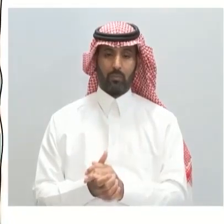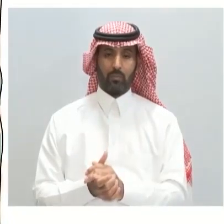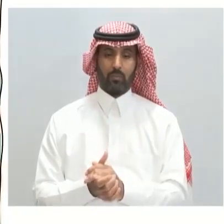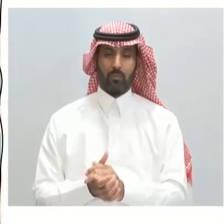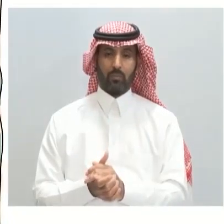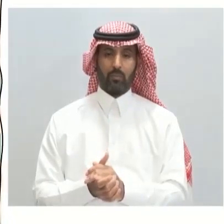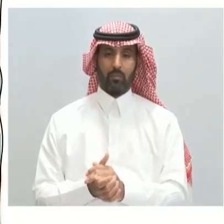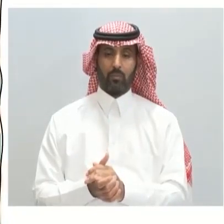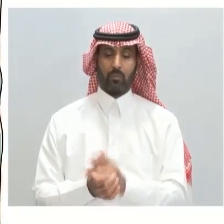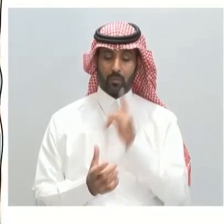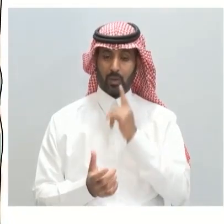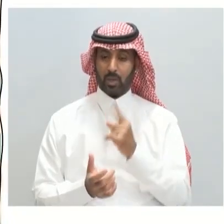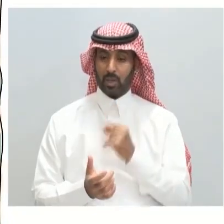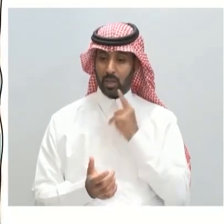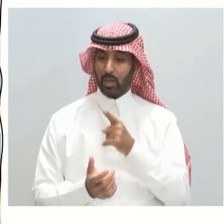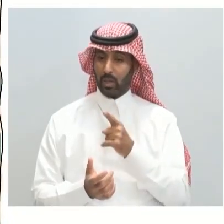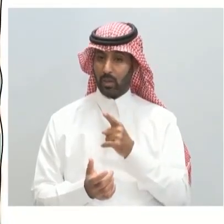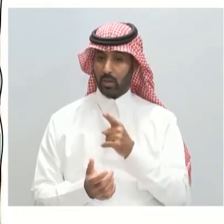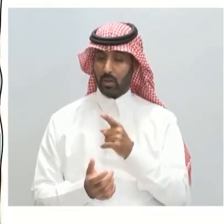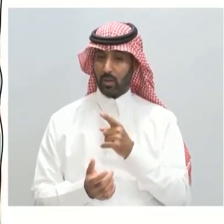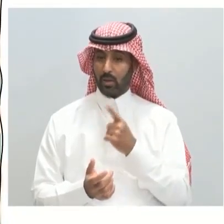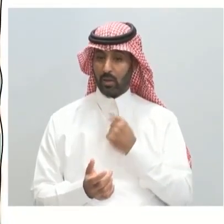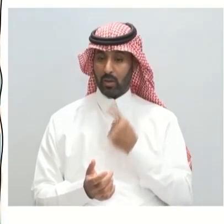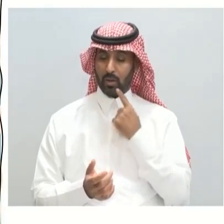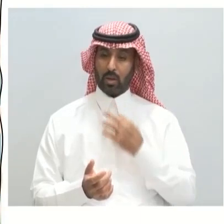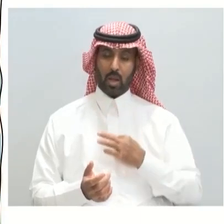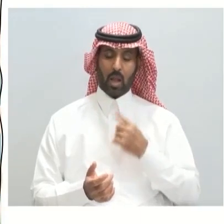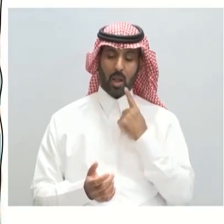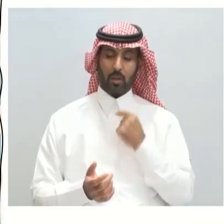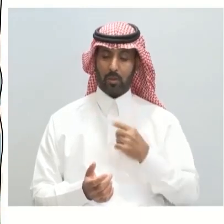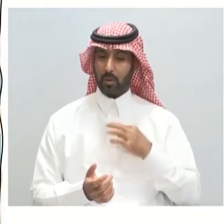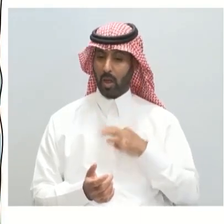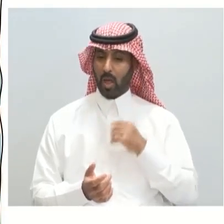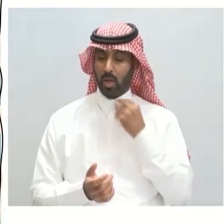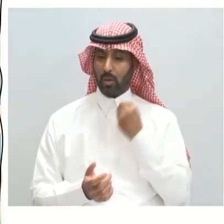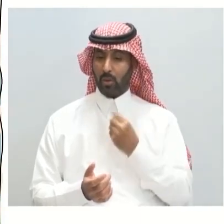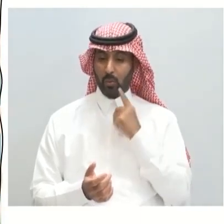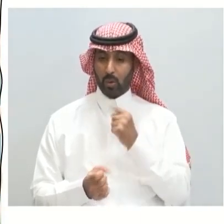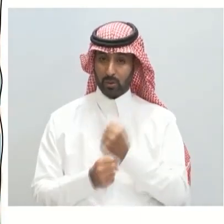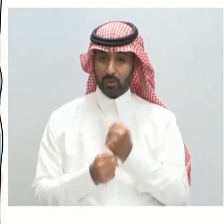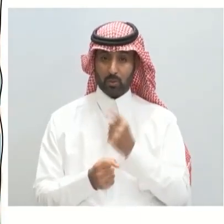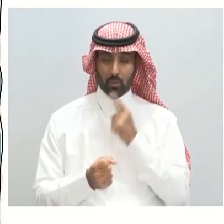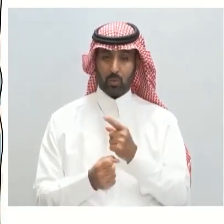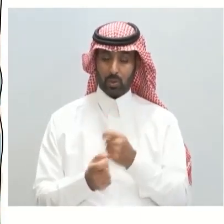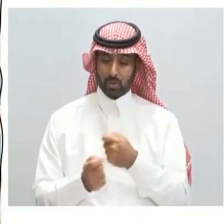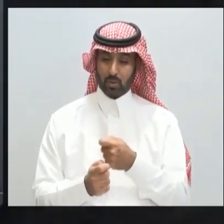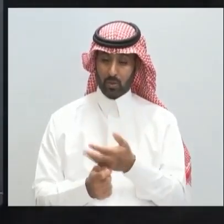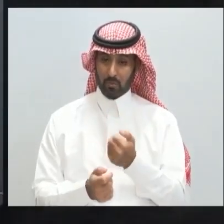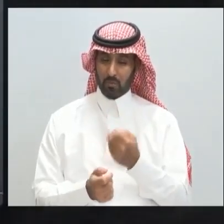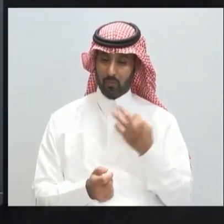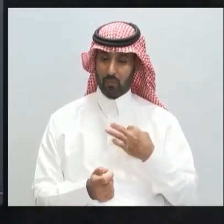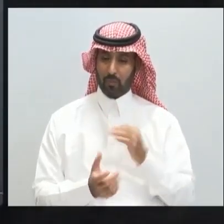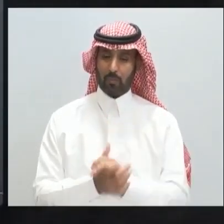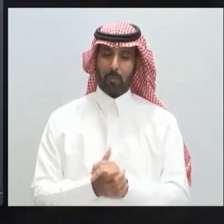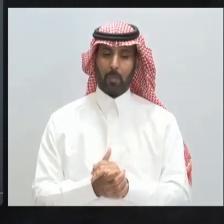the answer here, he really likes what he does and he also makes a good living out of it. When you like what you do and